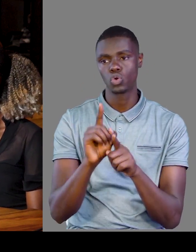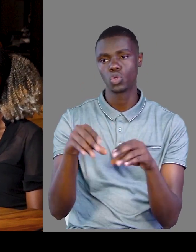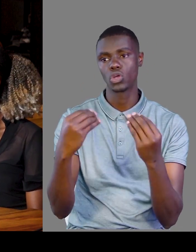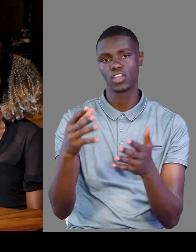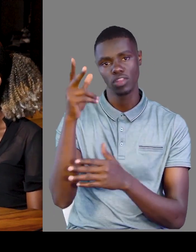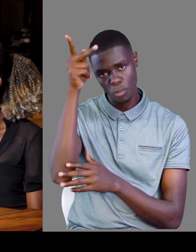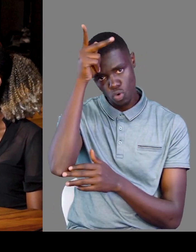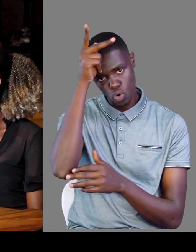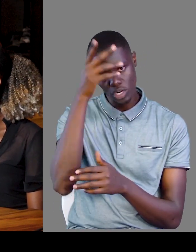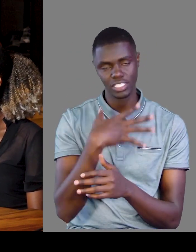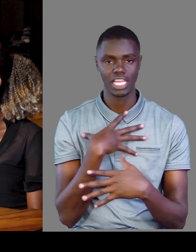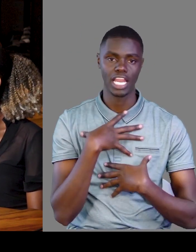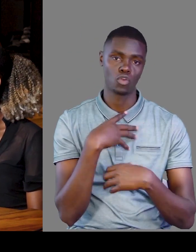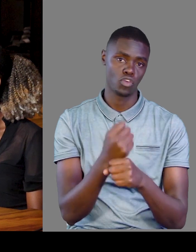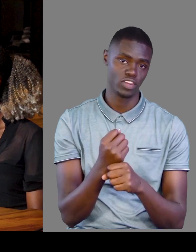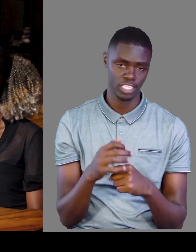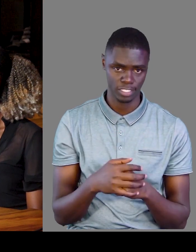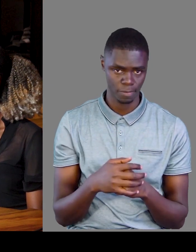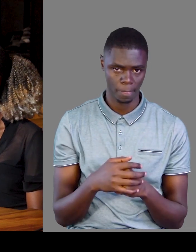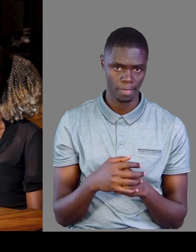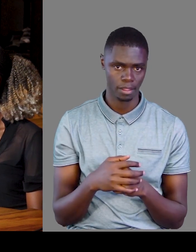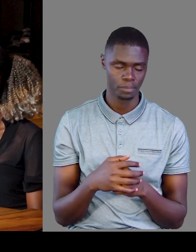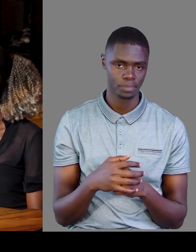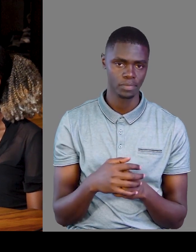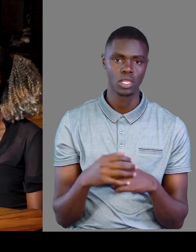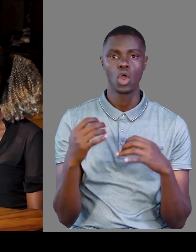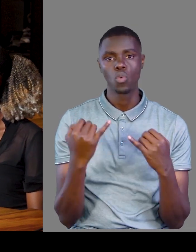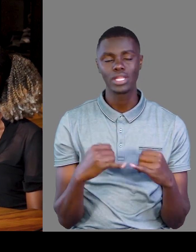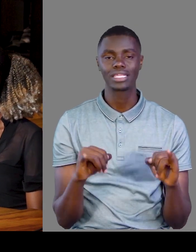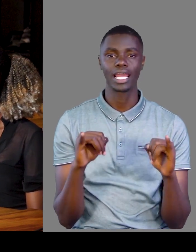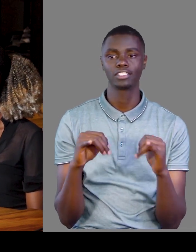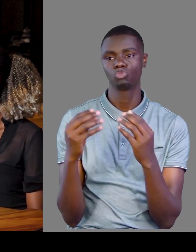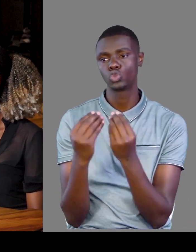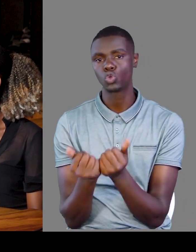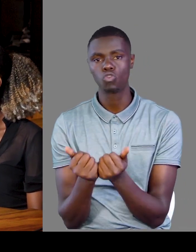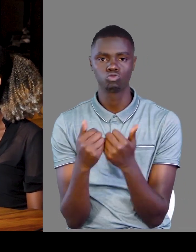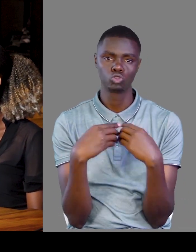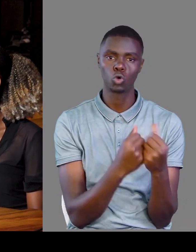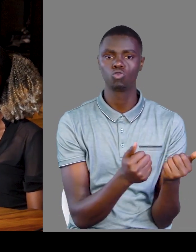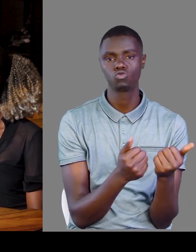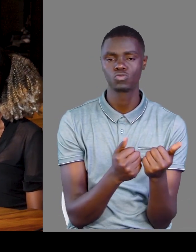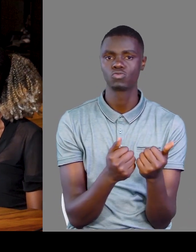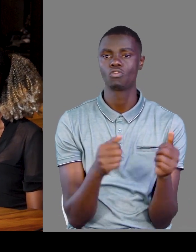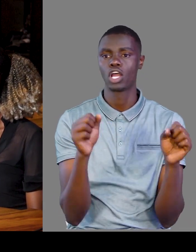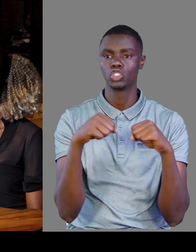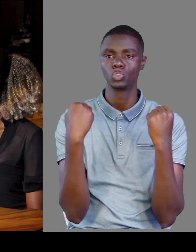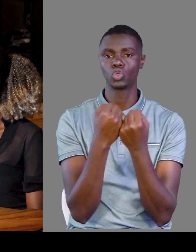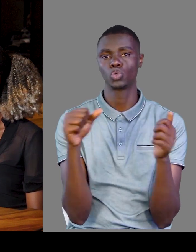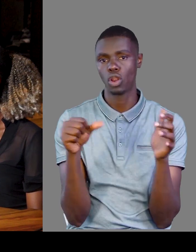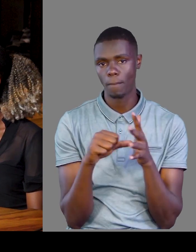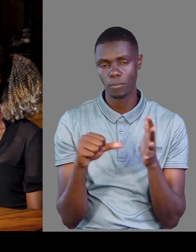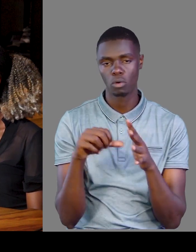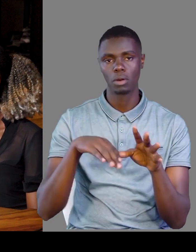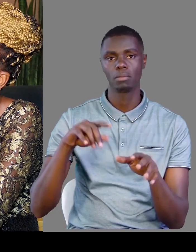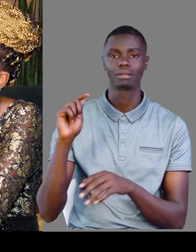knowledge and confidence. So we want to try to tackle such a